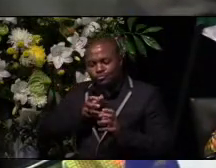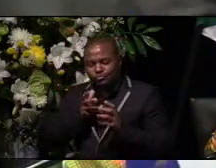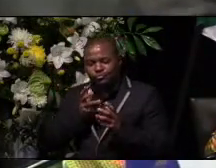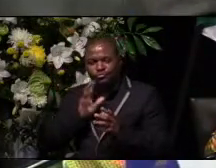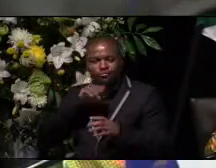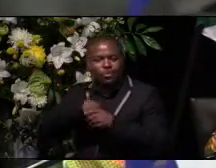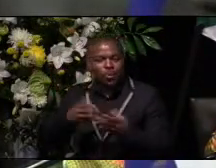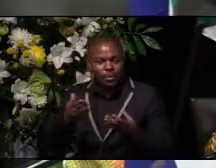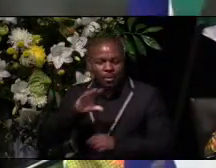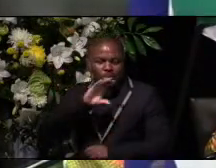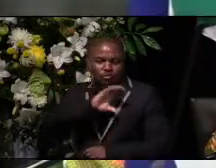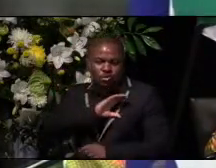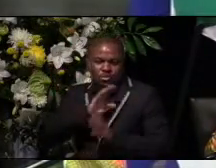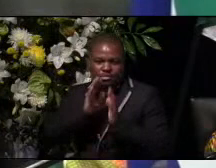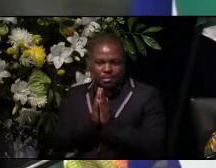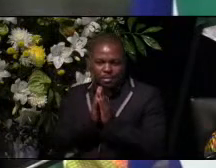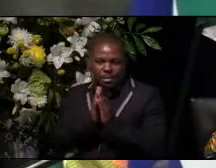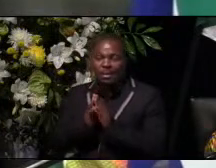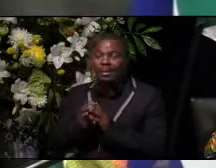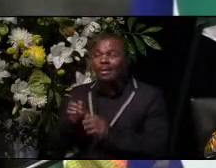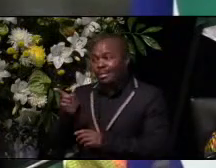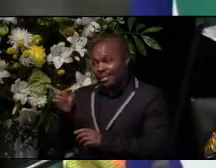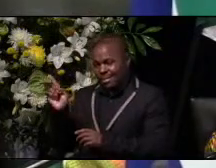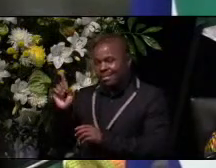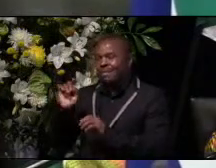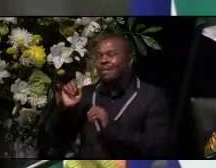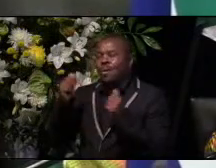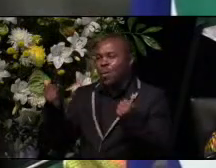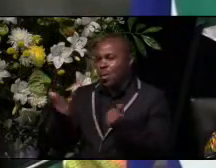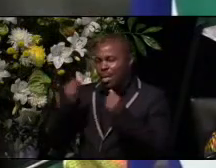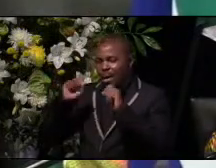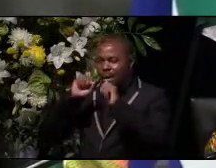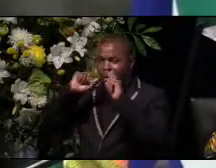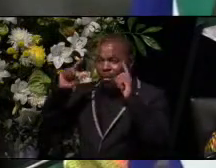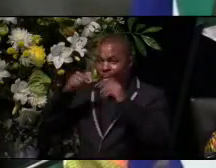aware of the story of Moses